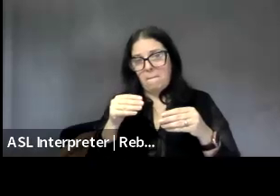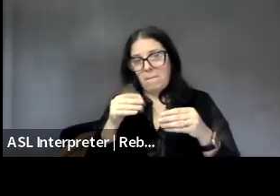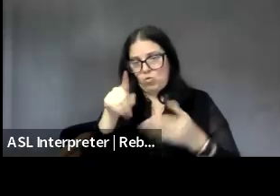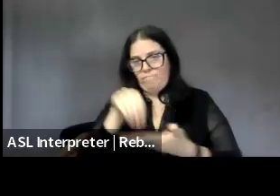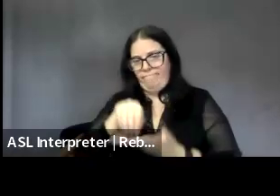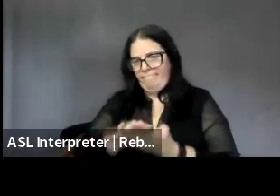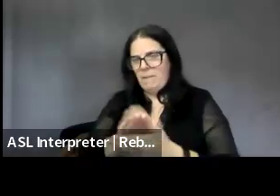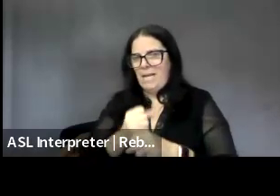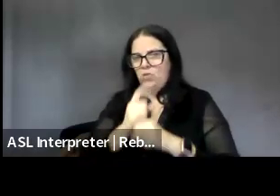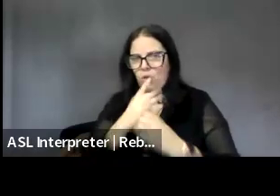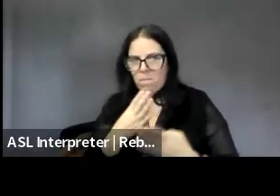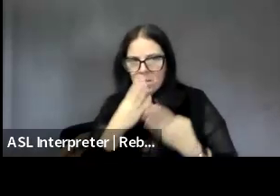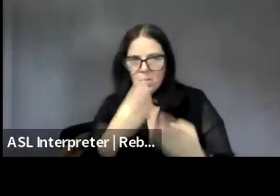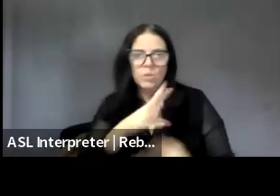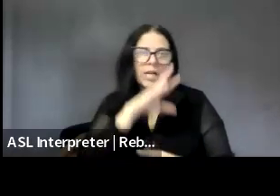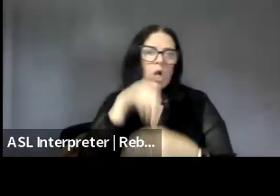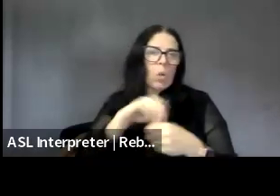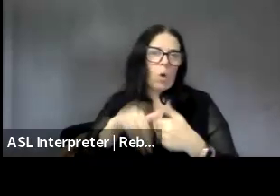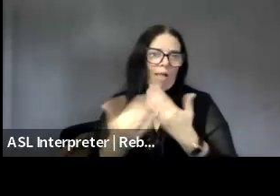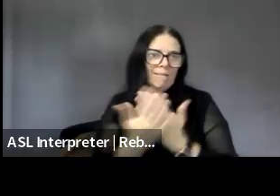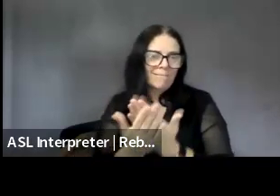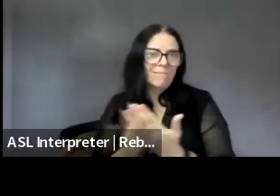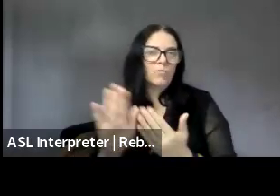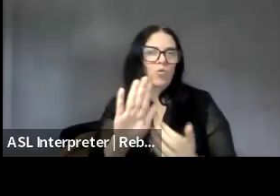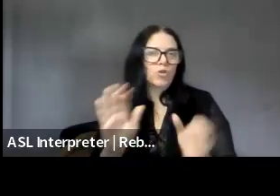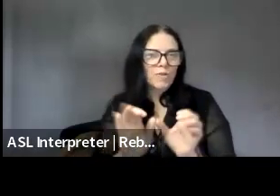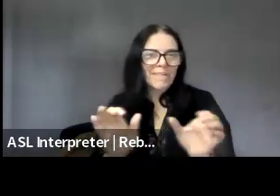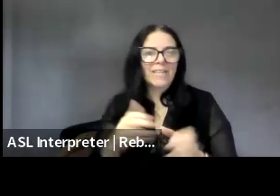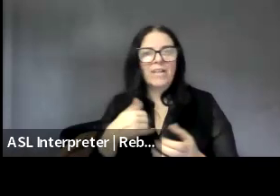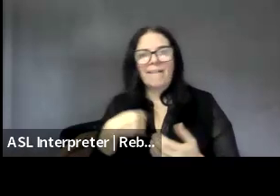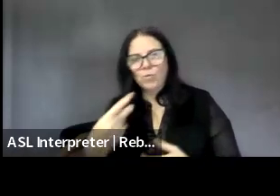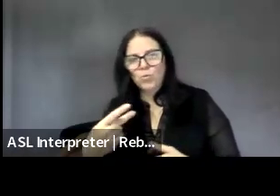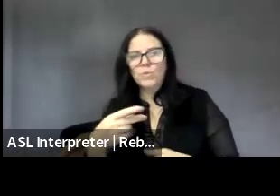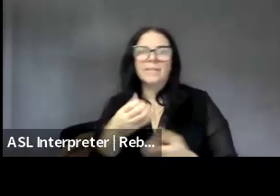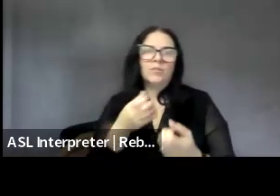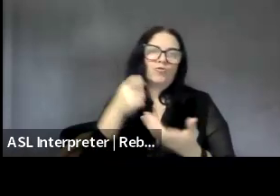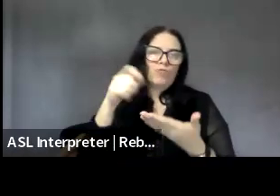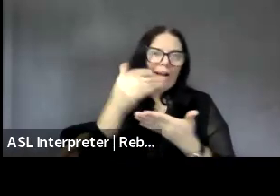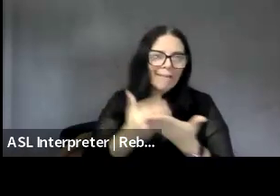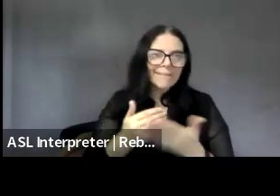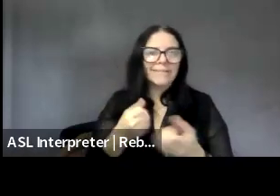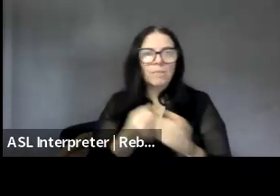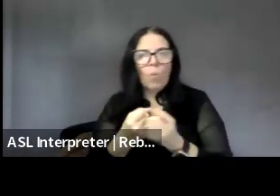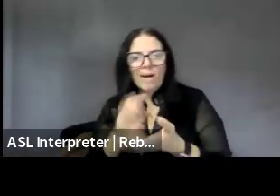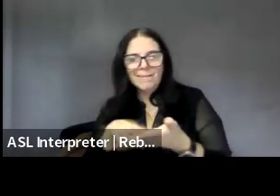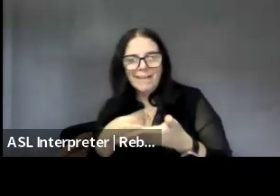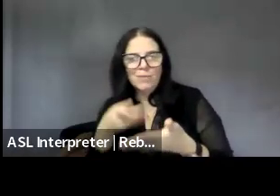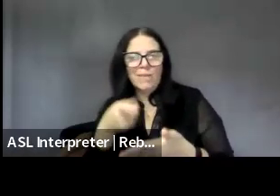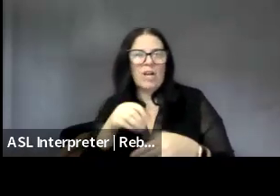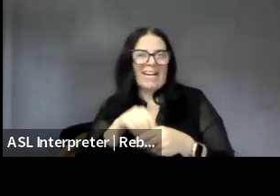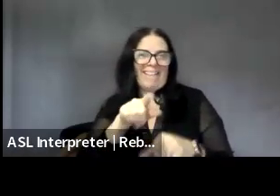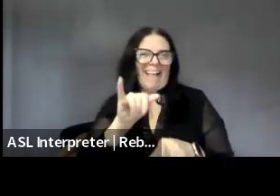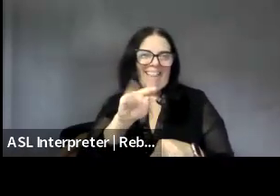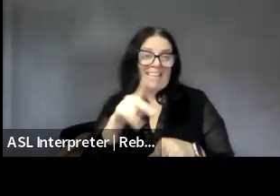letter, your certifications. There were 2 of those, remember. There are some checklists and supporting schedules that you'll find on this link